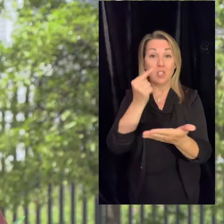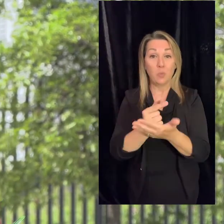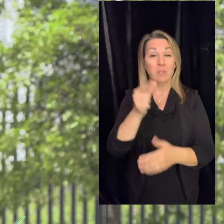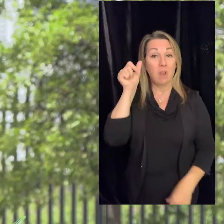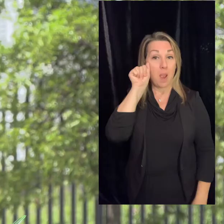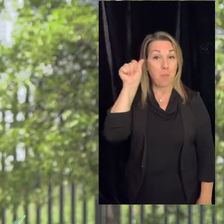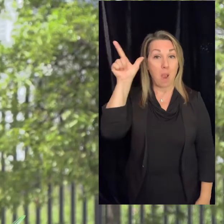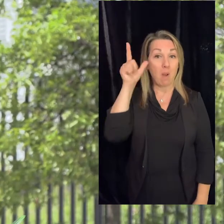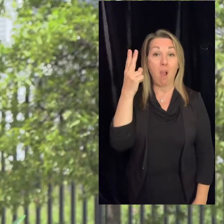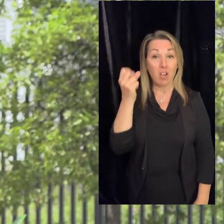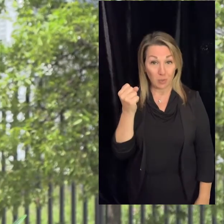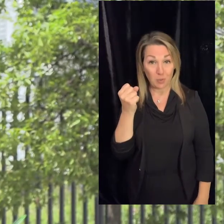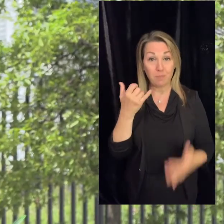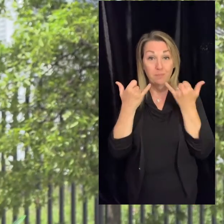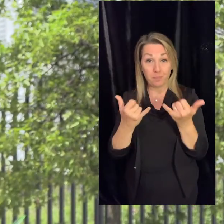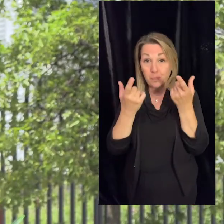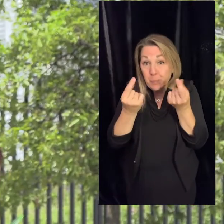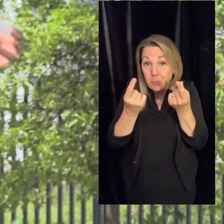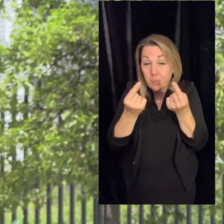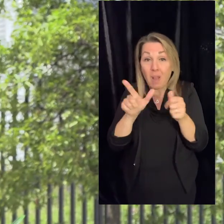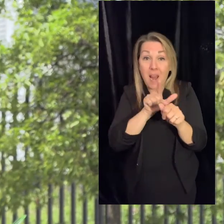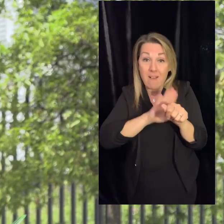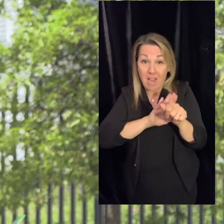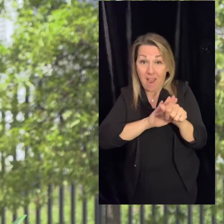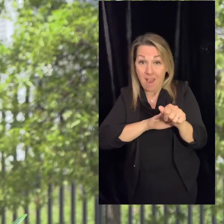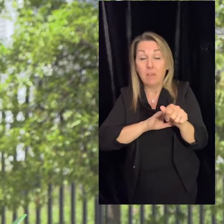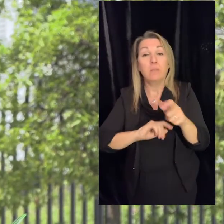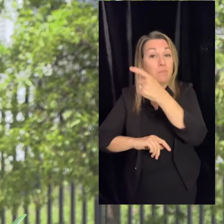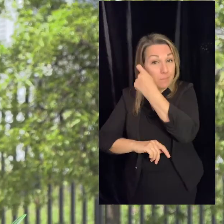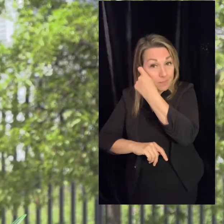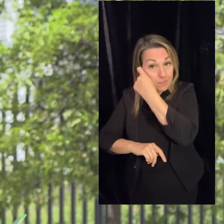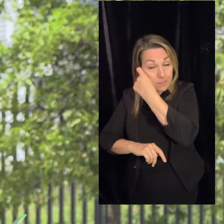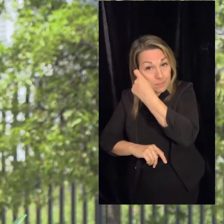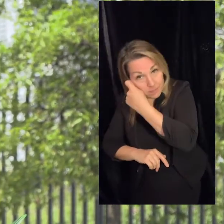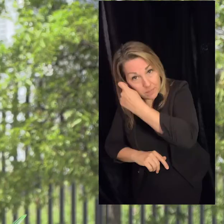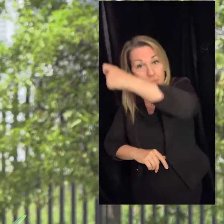High School. At this time, take your left hand over